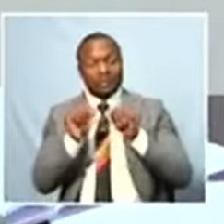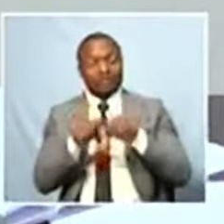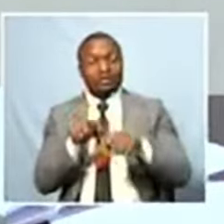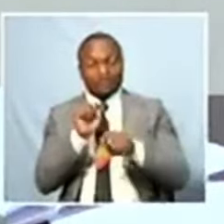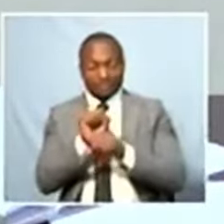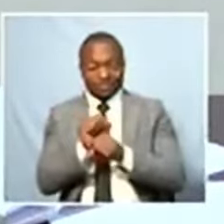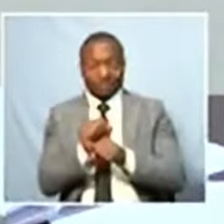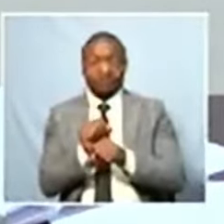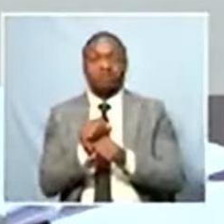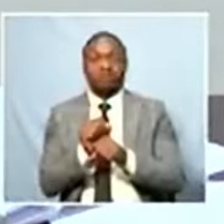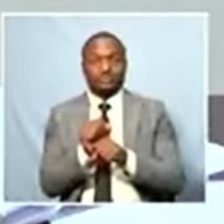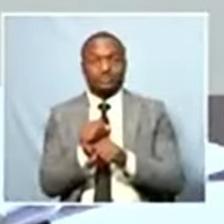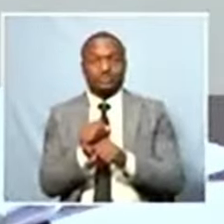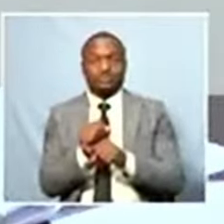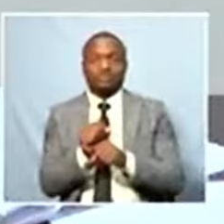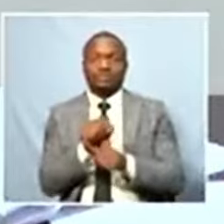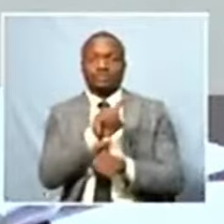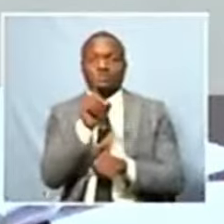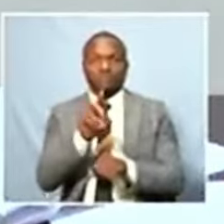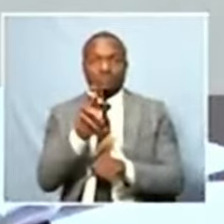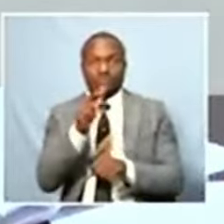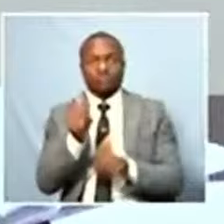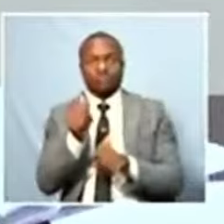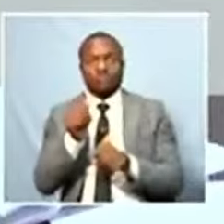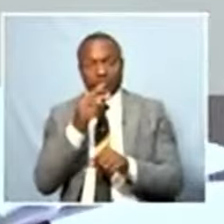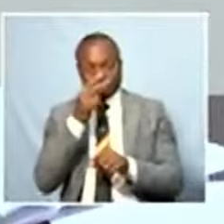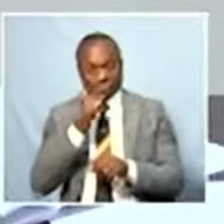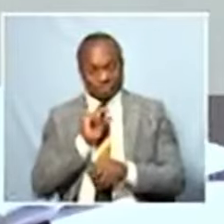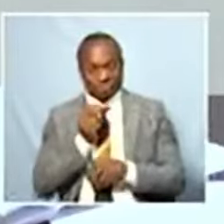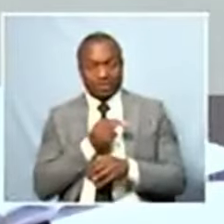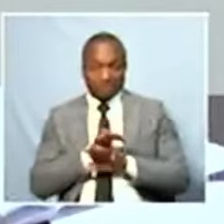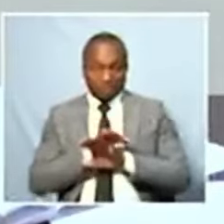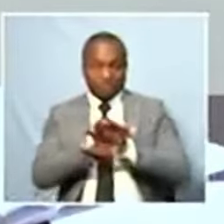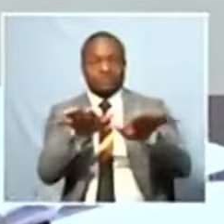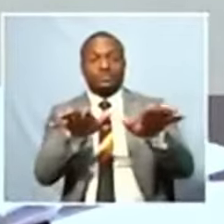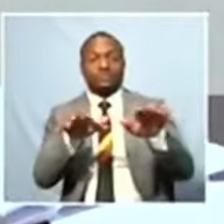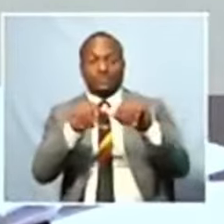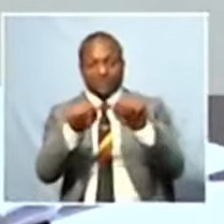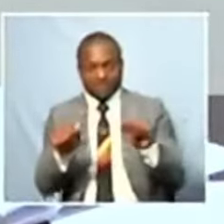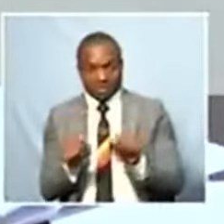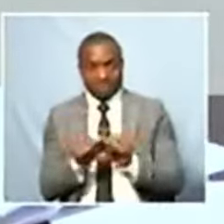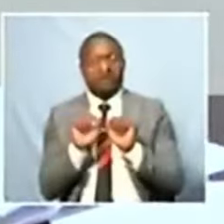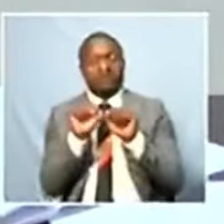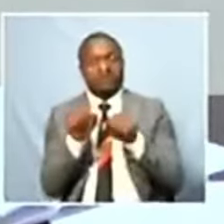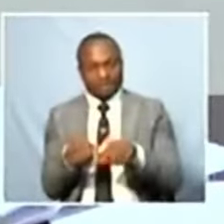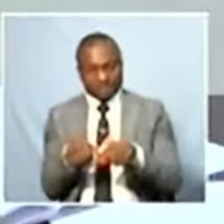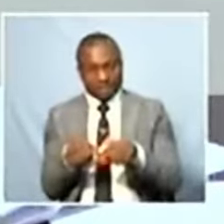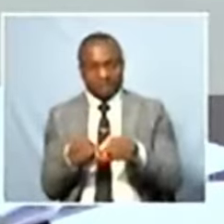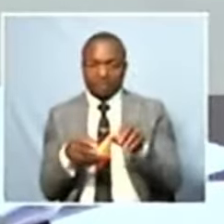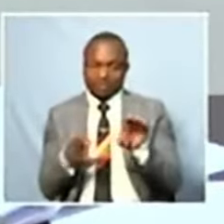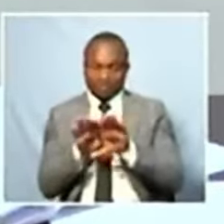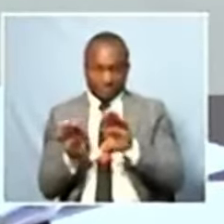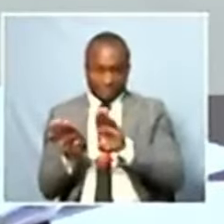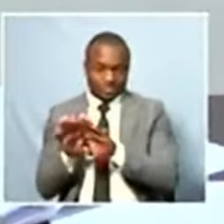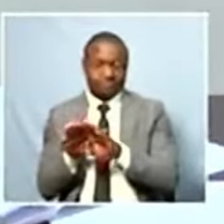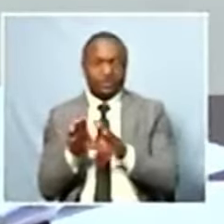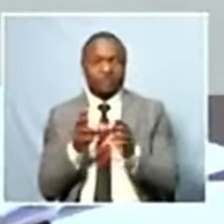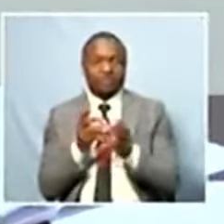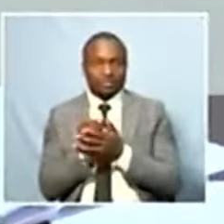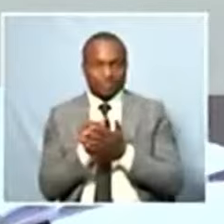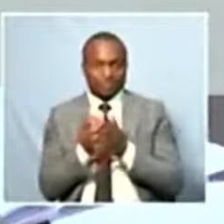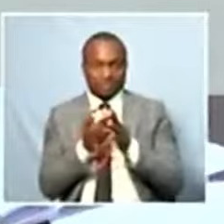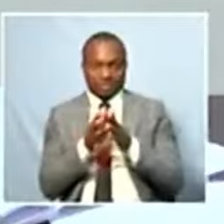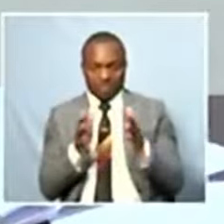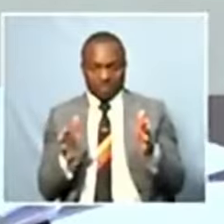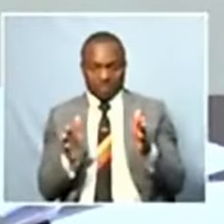And that's why you see us getting into all these spaces now to ensure that we are able to close the loopholes. And it's not